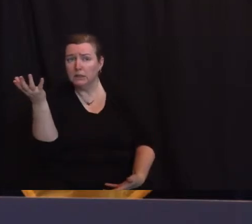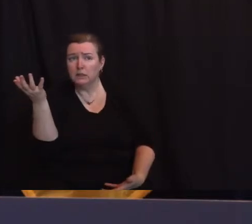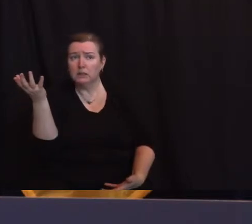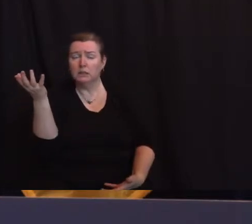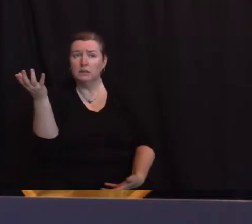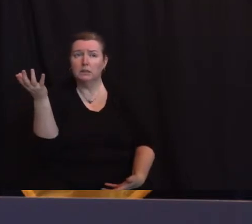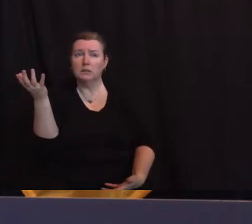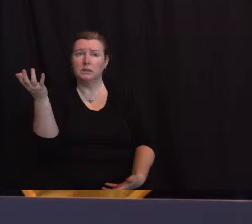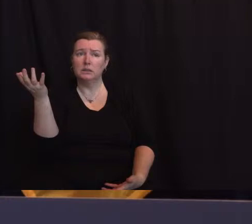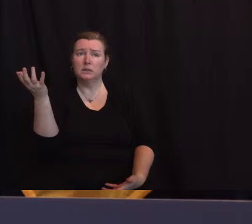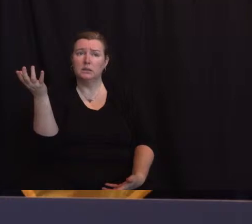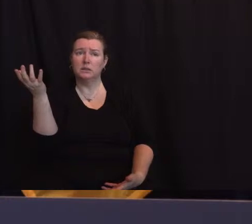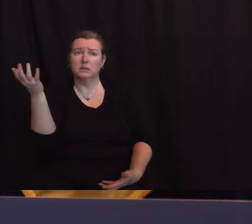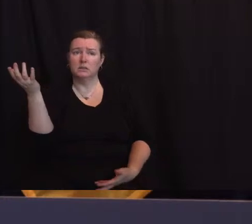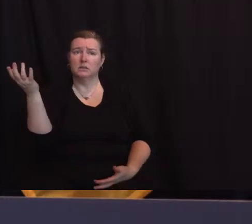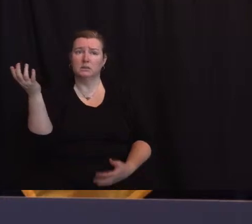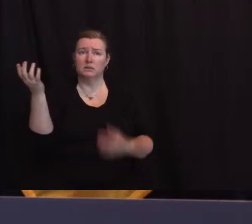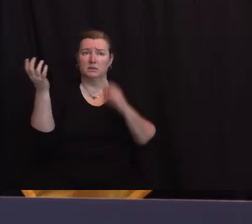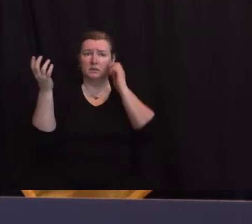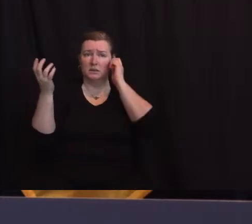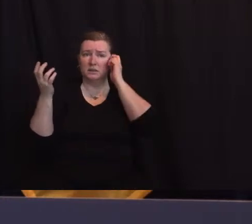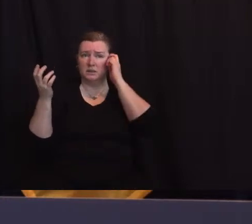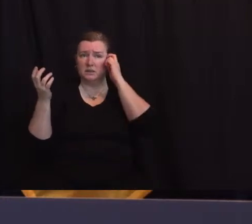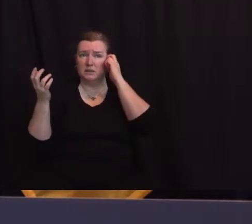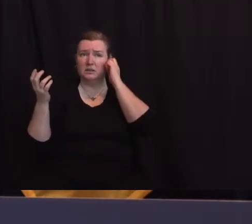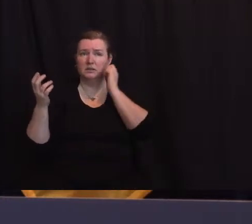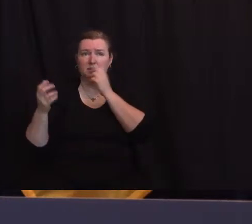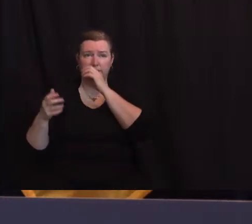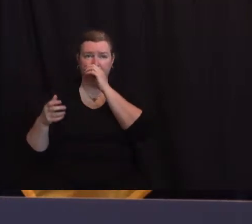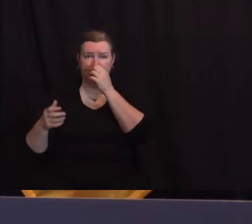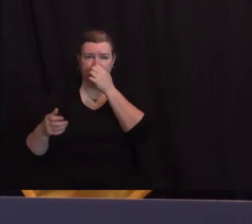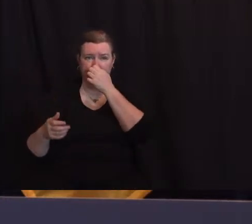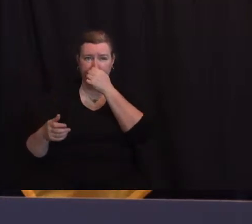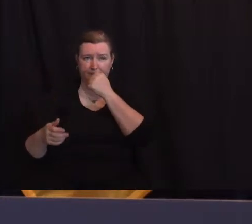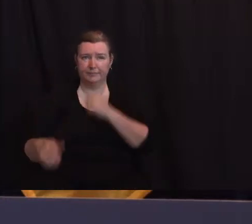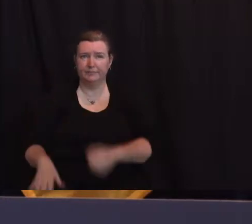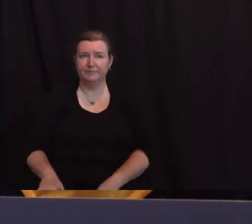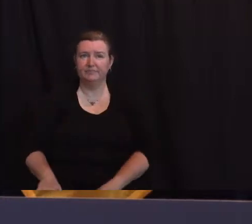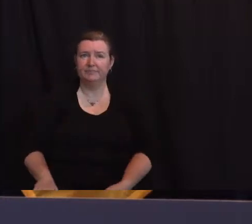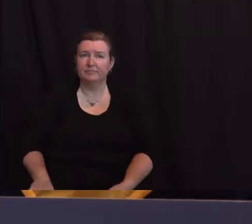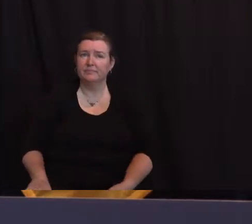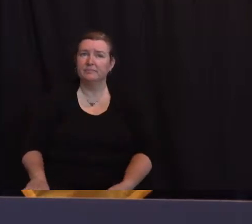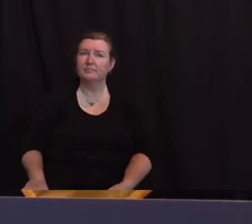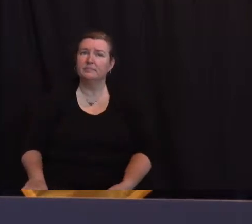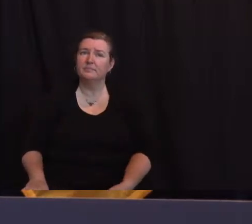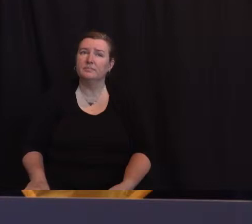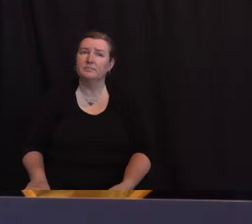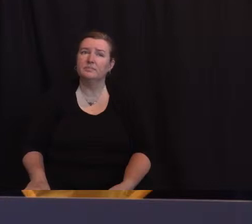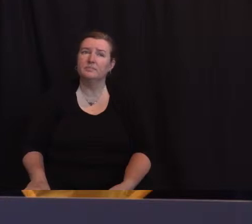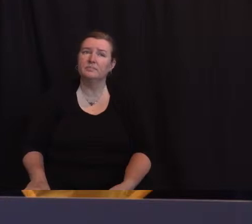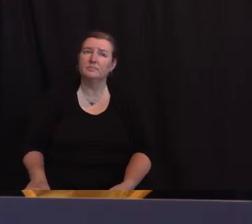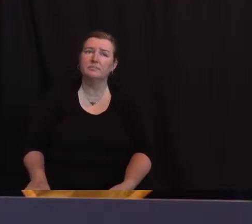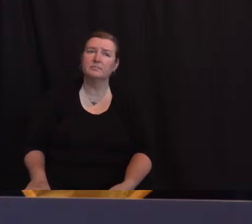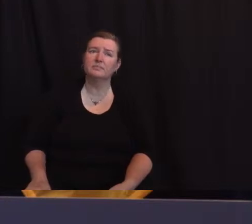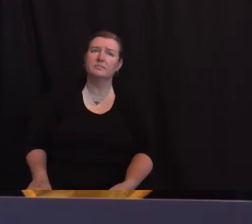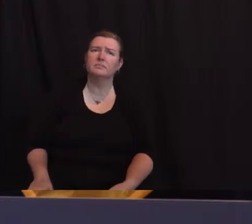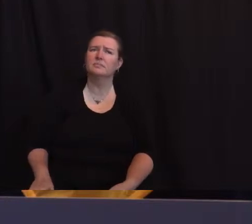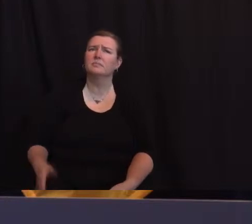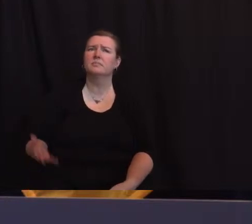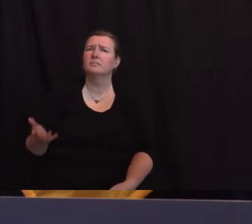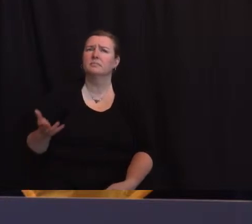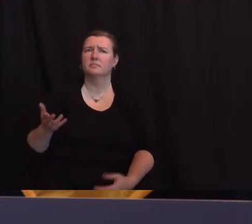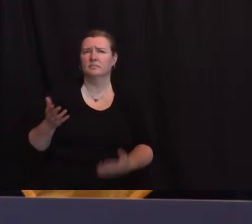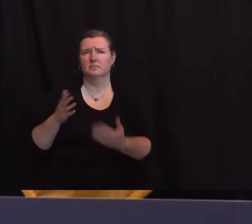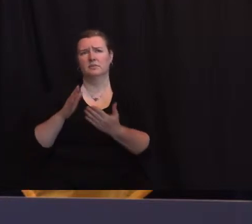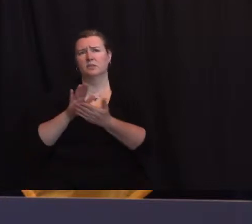them optional for the rest of the year, regardless of weather or available air conditioning. And many districts have complained,